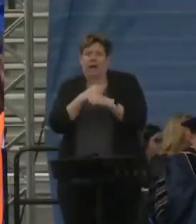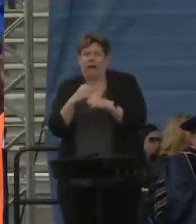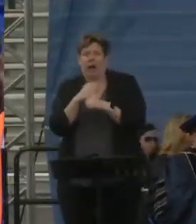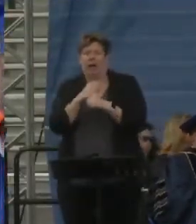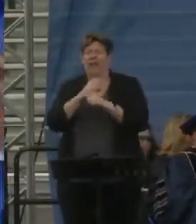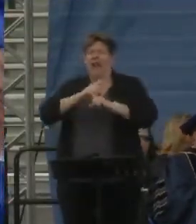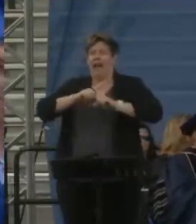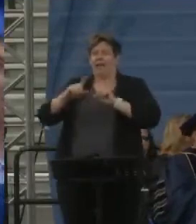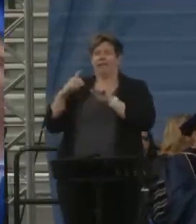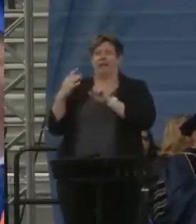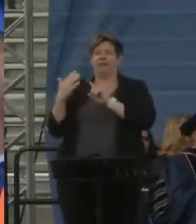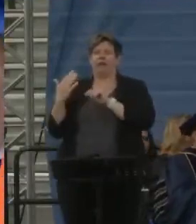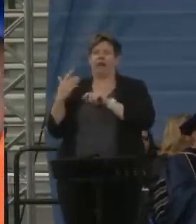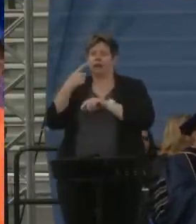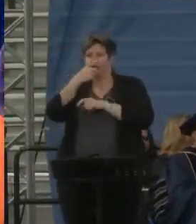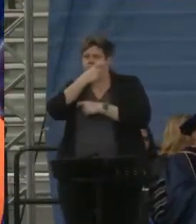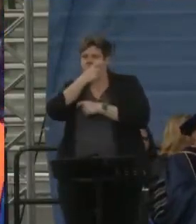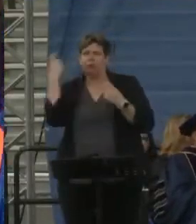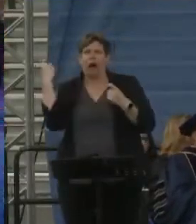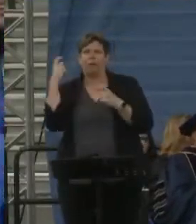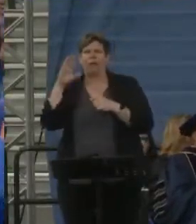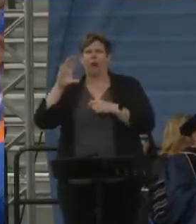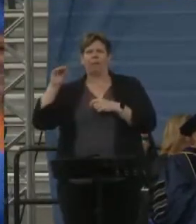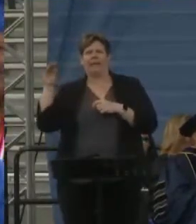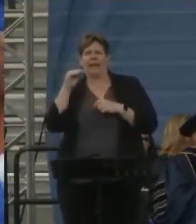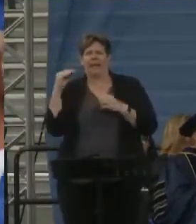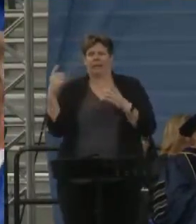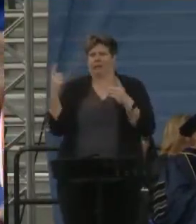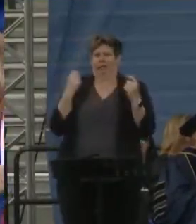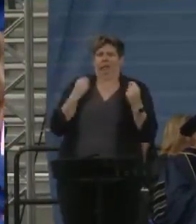Canadian geese that went into this moment.